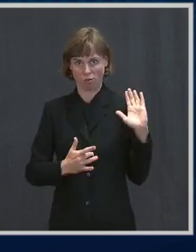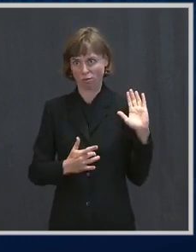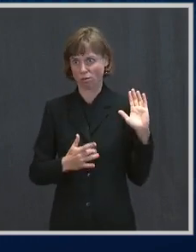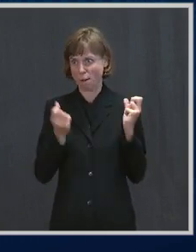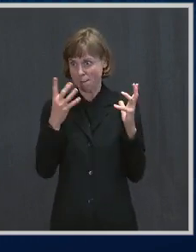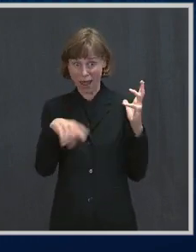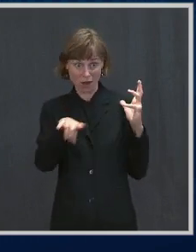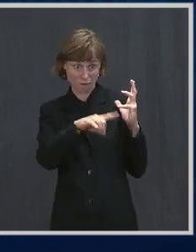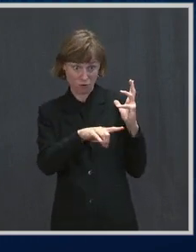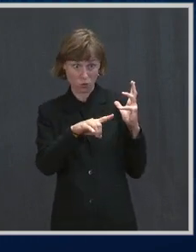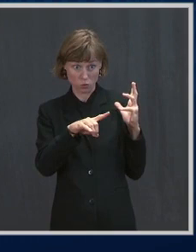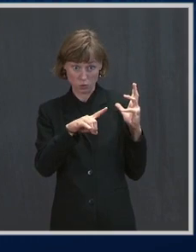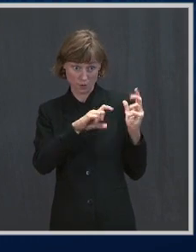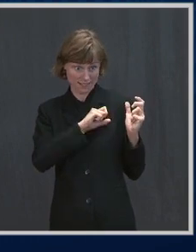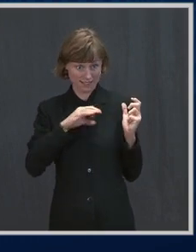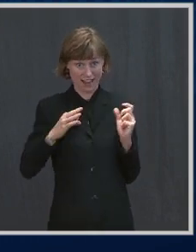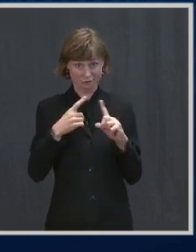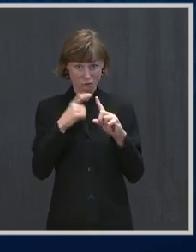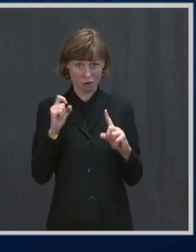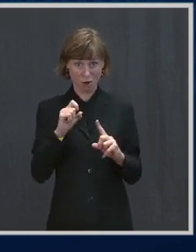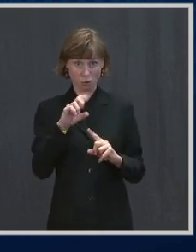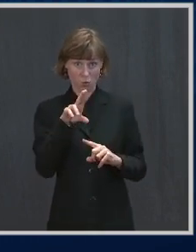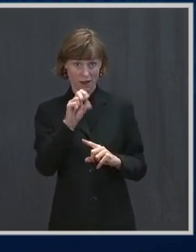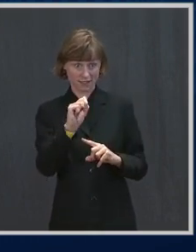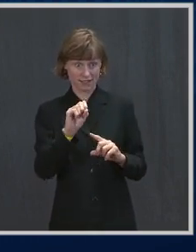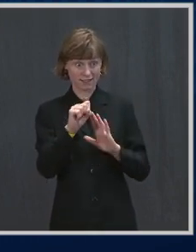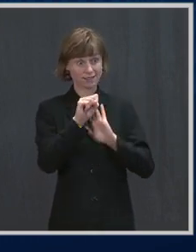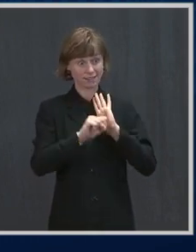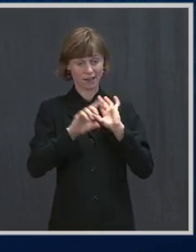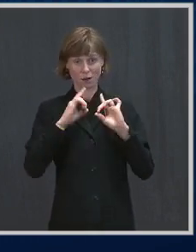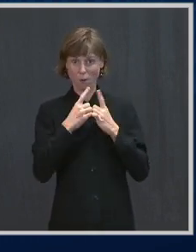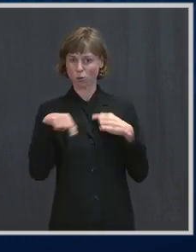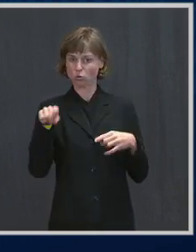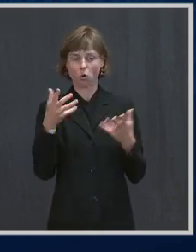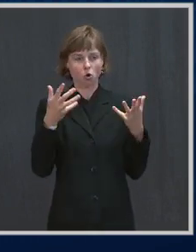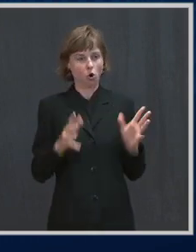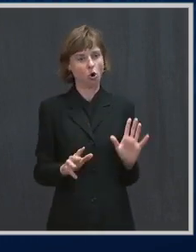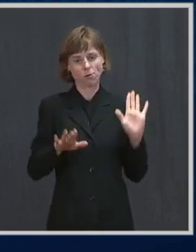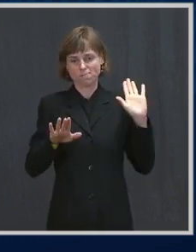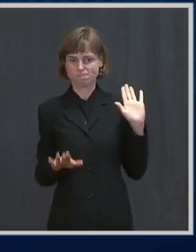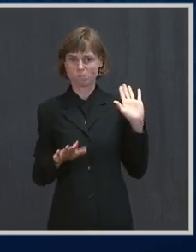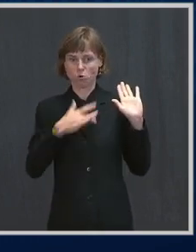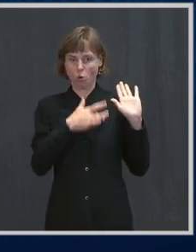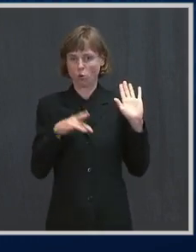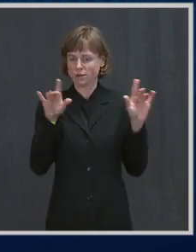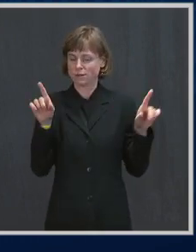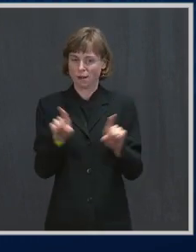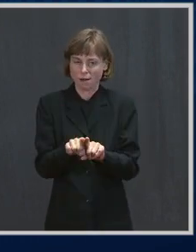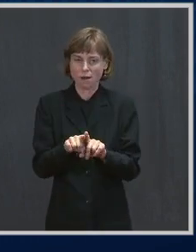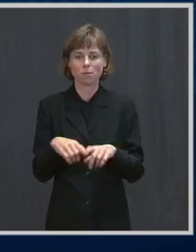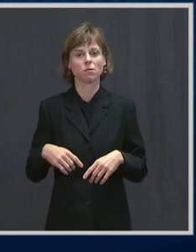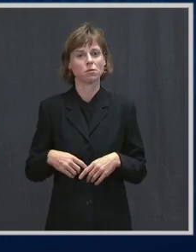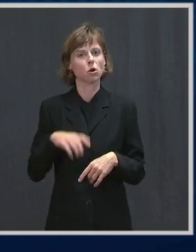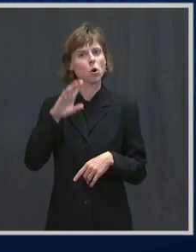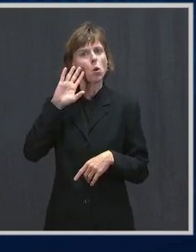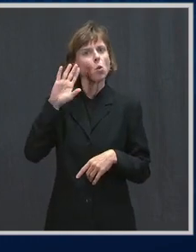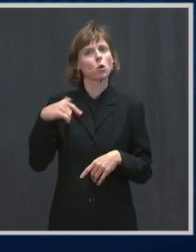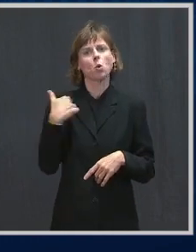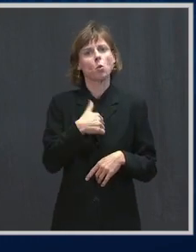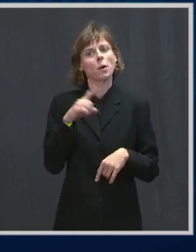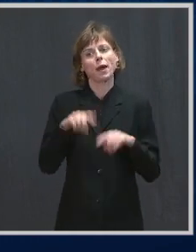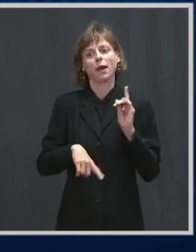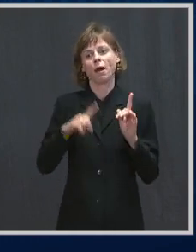the dedicated staff of the State Department, have taken. And we know that we cannot take those words for